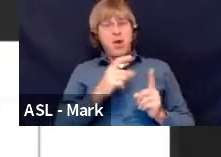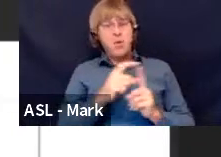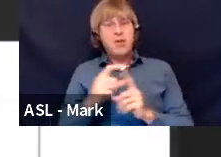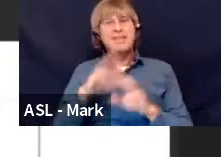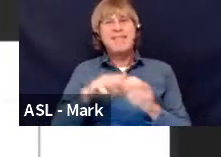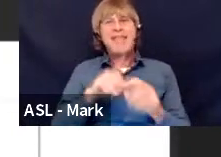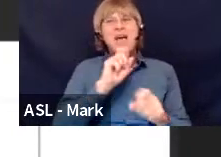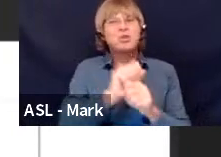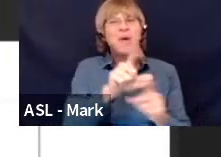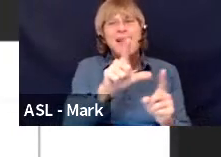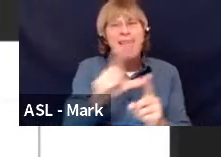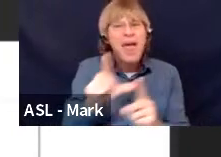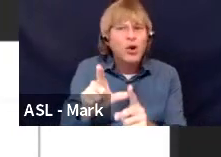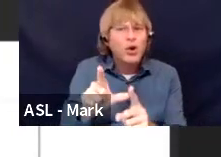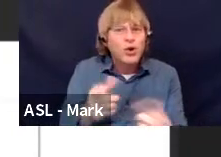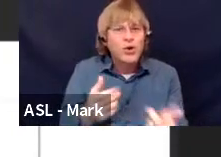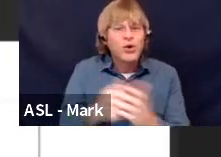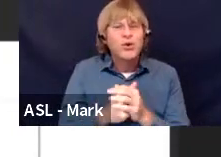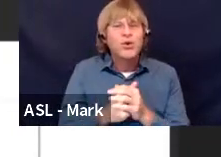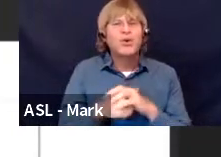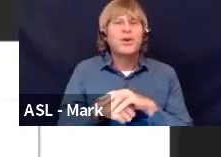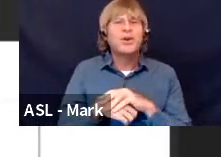the actual lettering art.